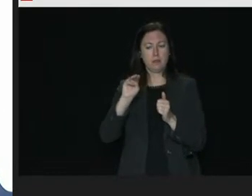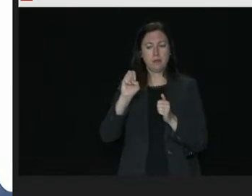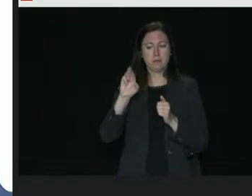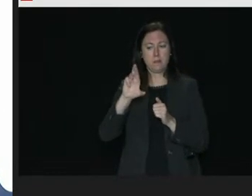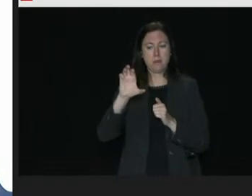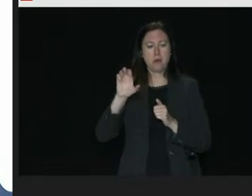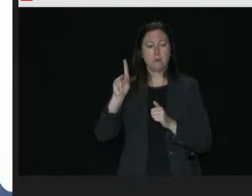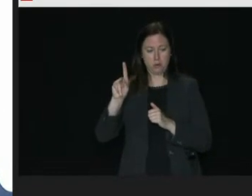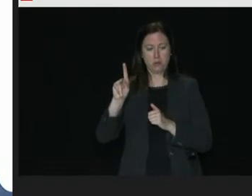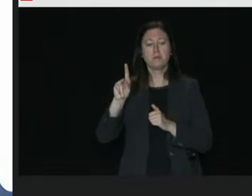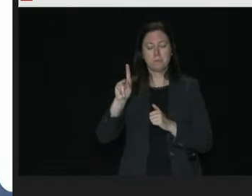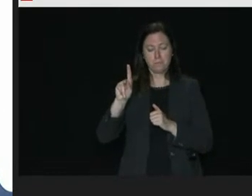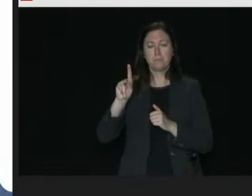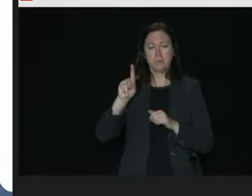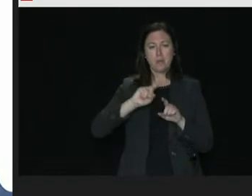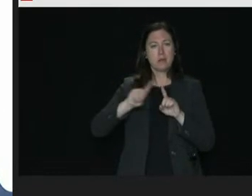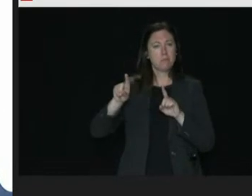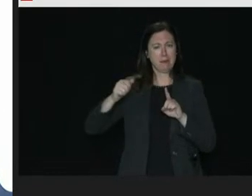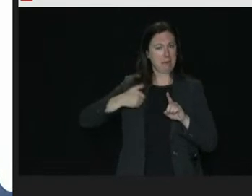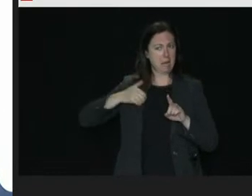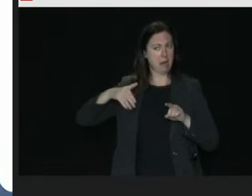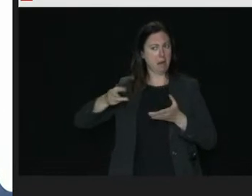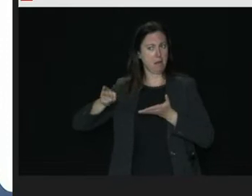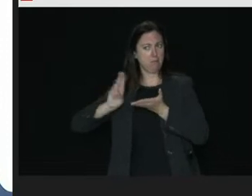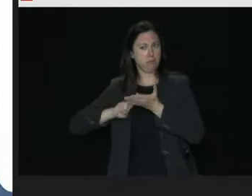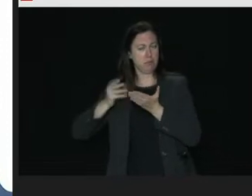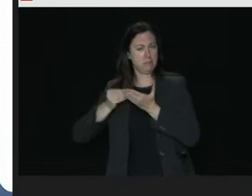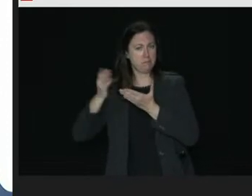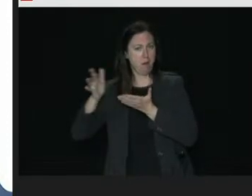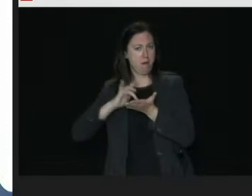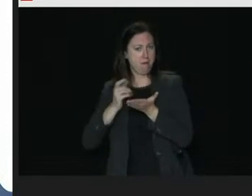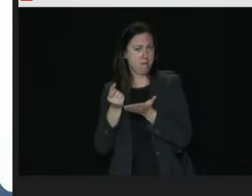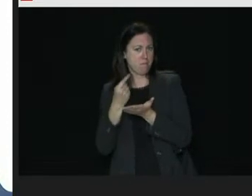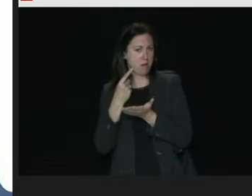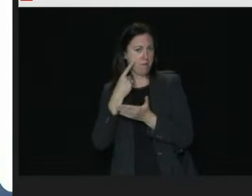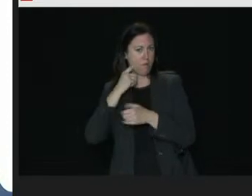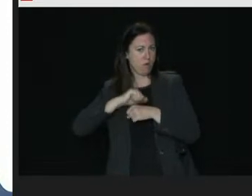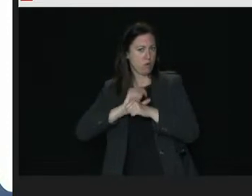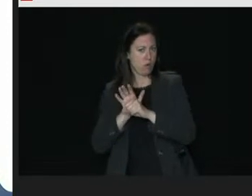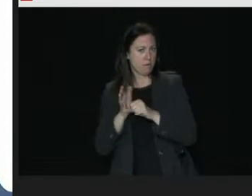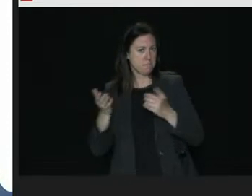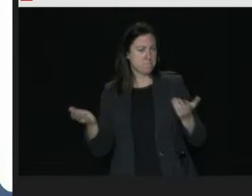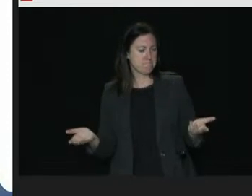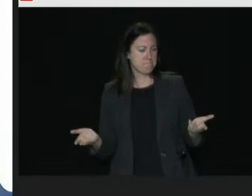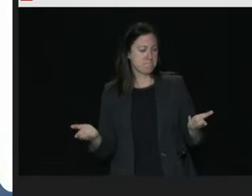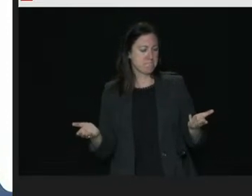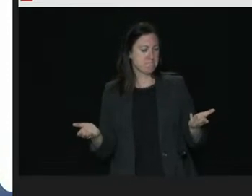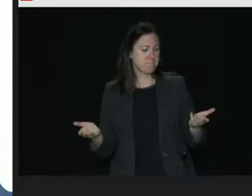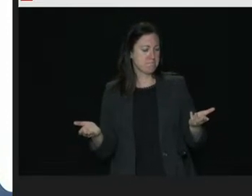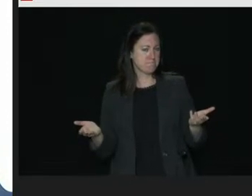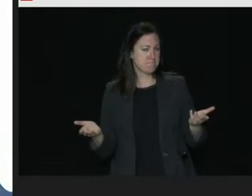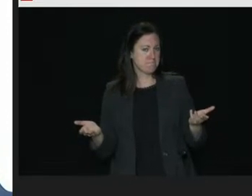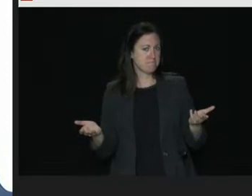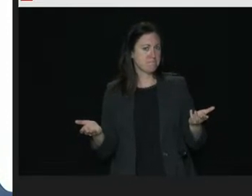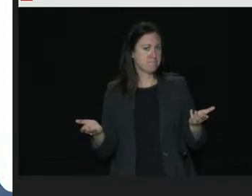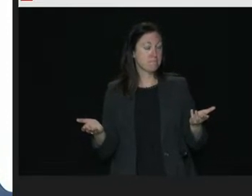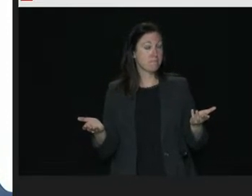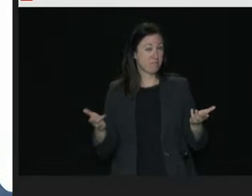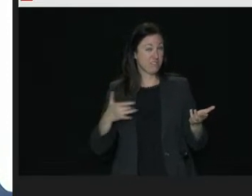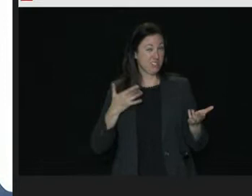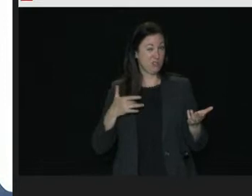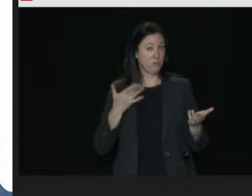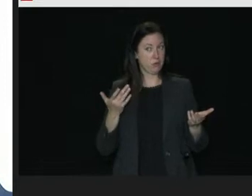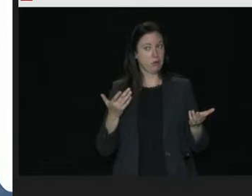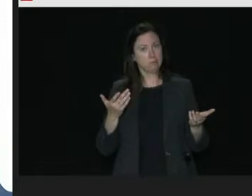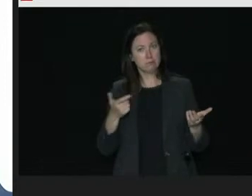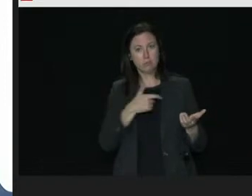but Canada still has not signed a deal to purchase this medicine. Is there a risk of missing the